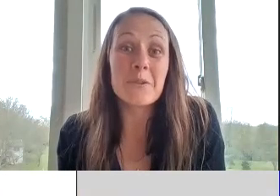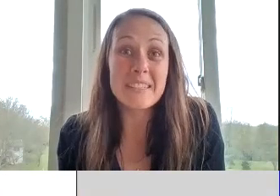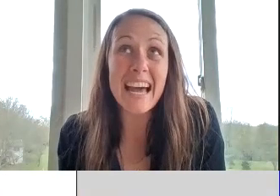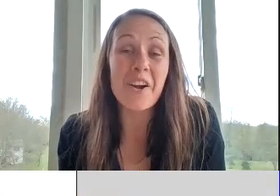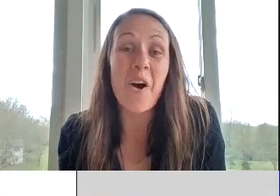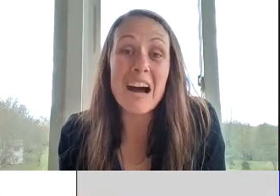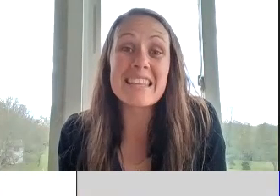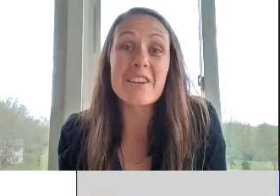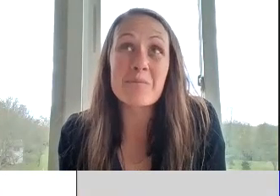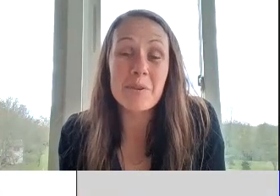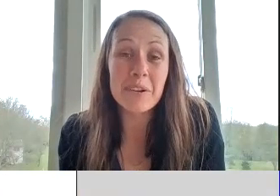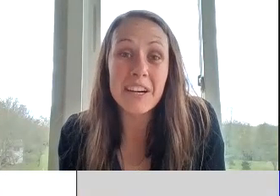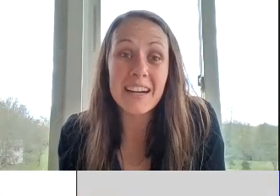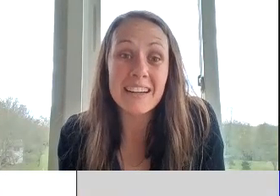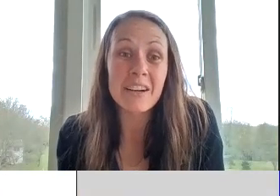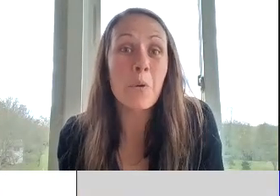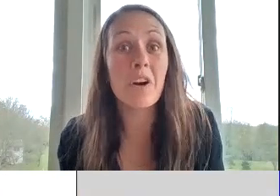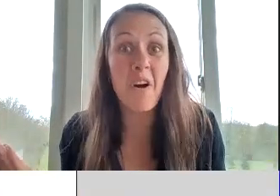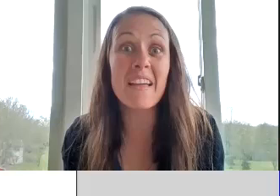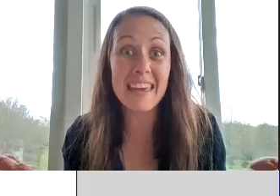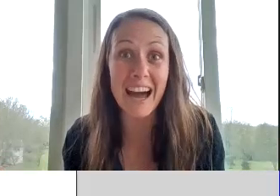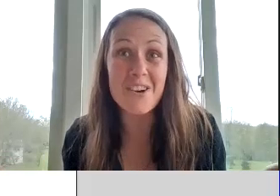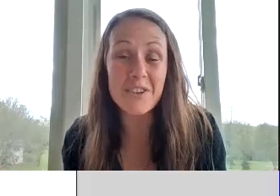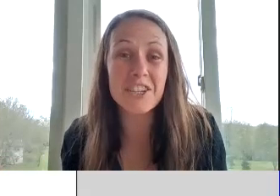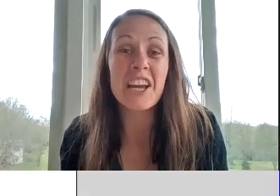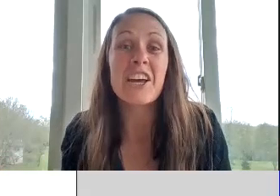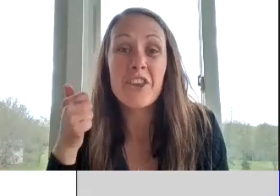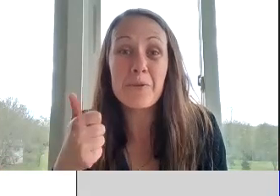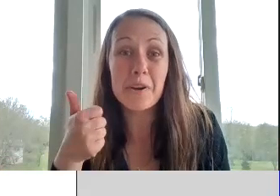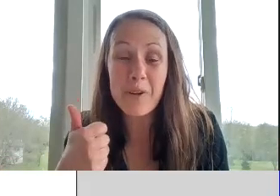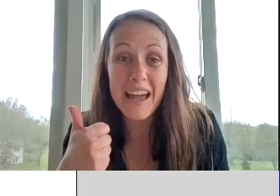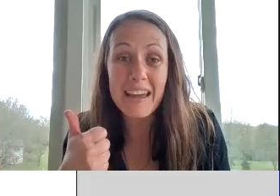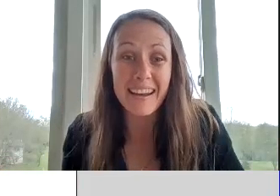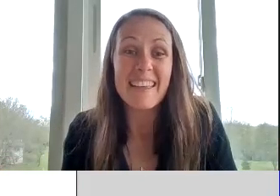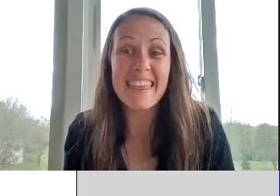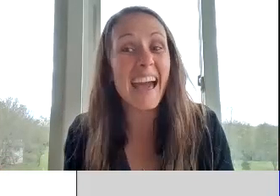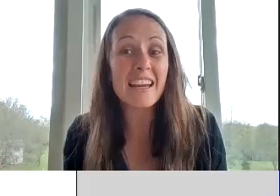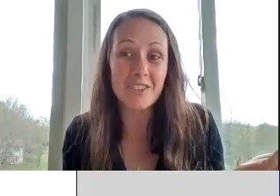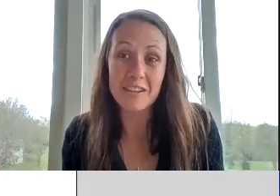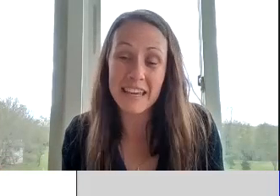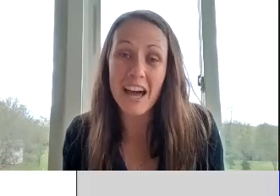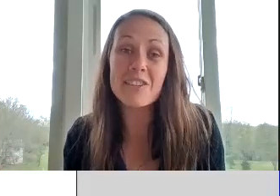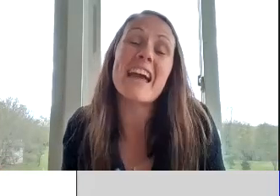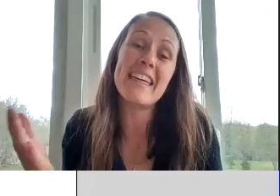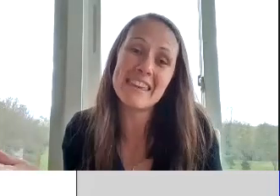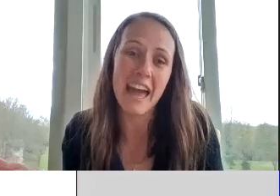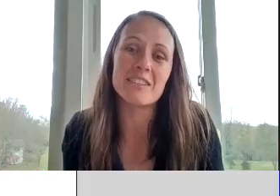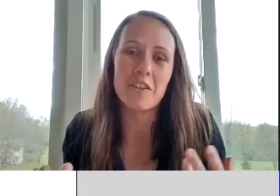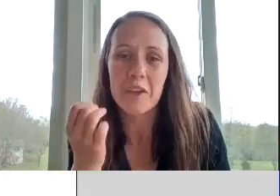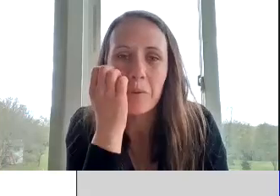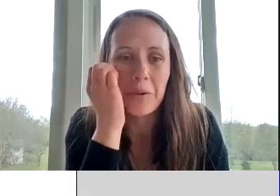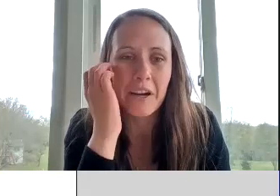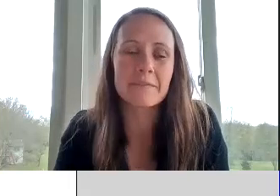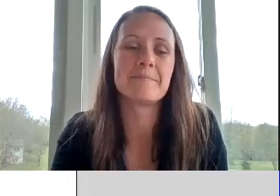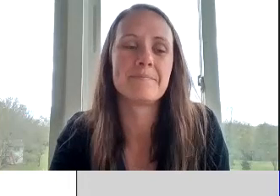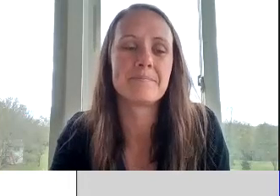If you said on the computer or on the couch, you were right. The cat is on the couch and the cat is on